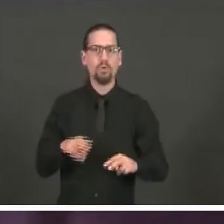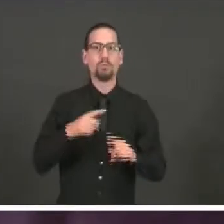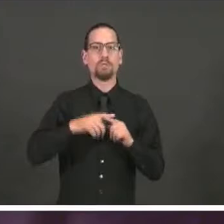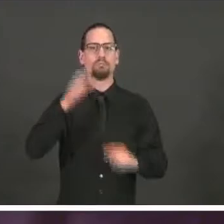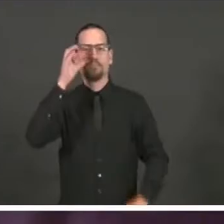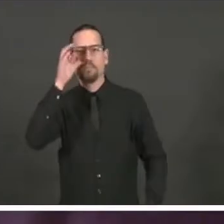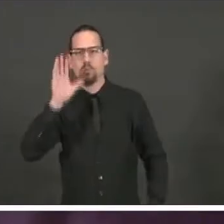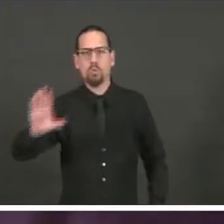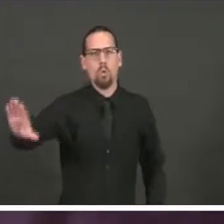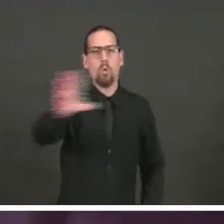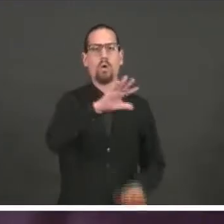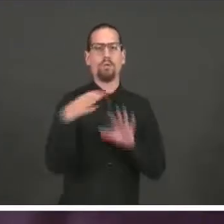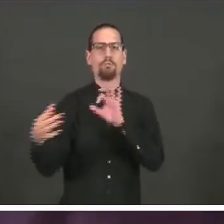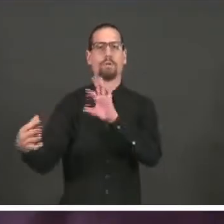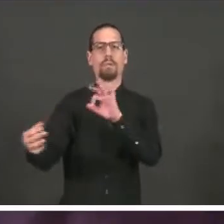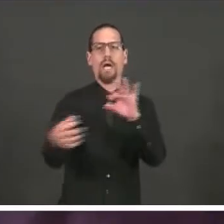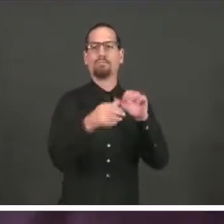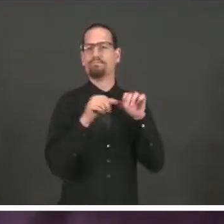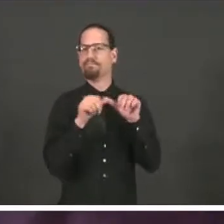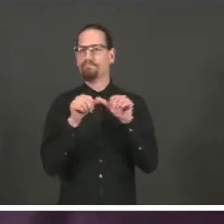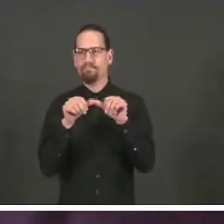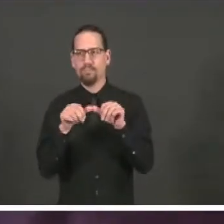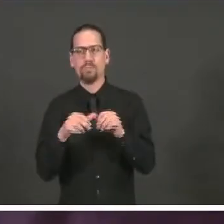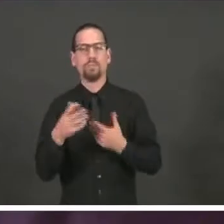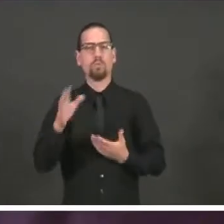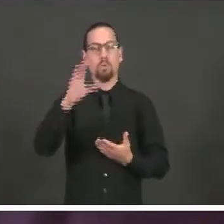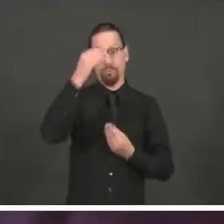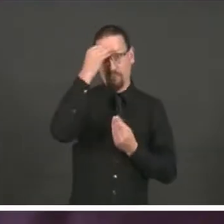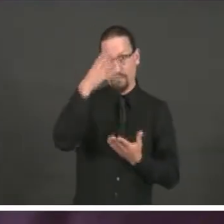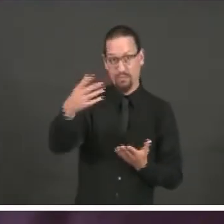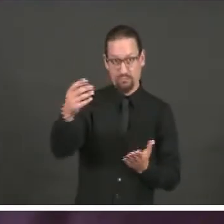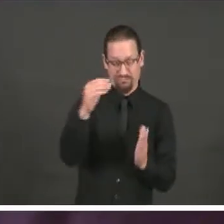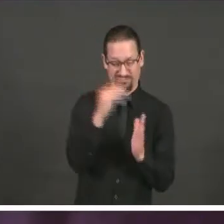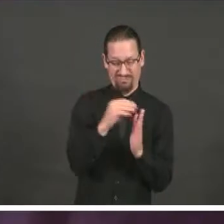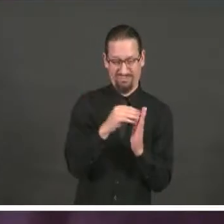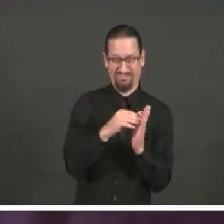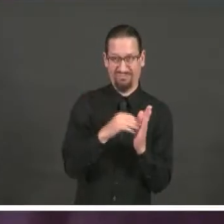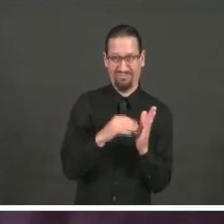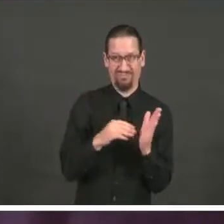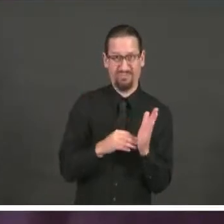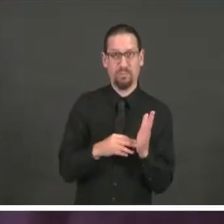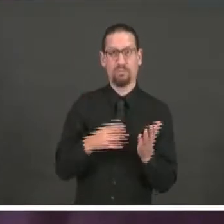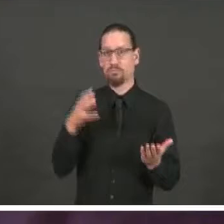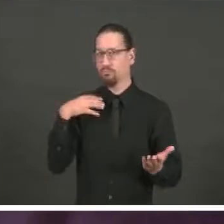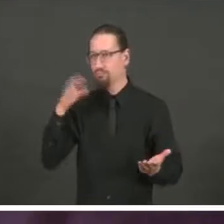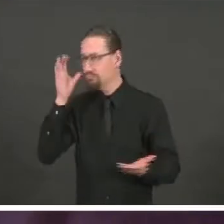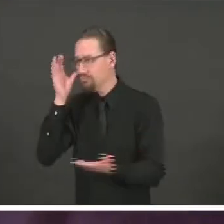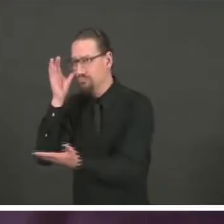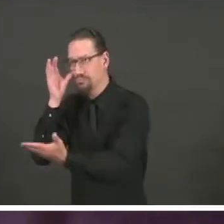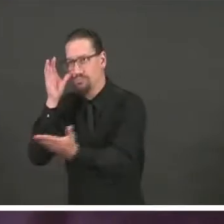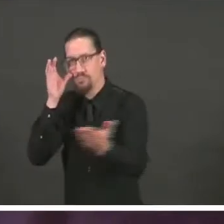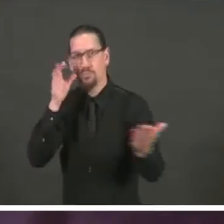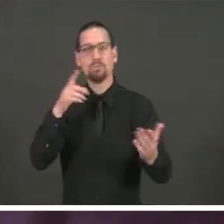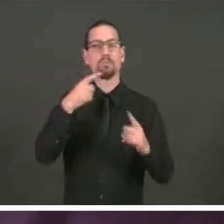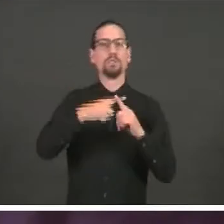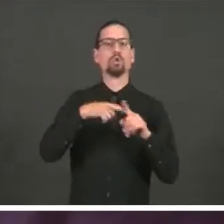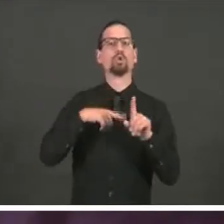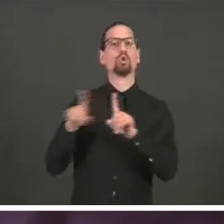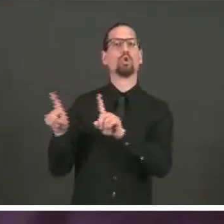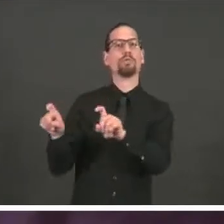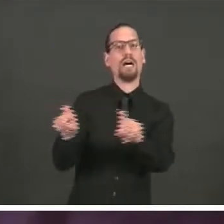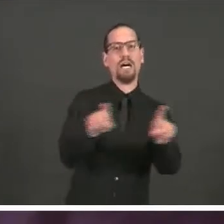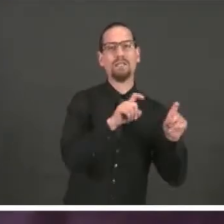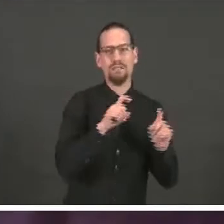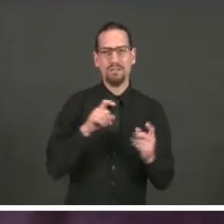we continue to gather input from families, parents, through statewide survey works. Our comprehensive school climate